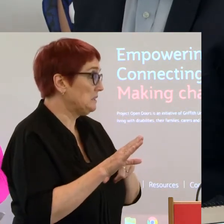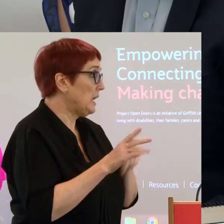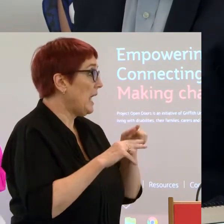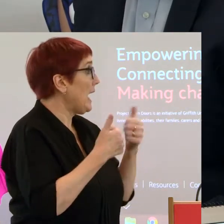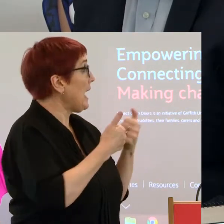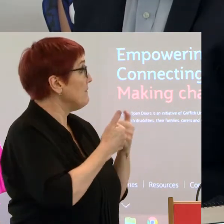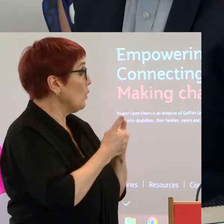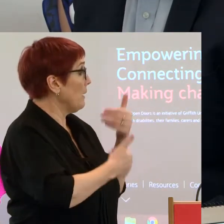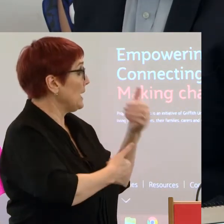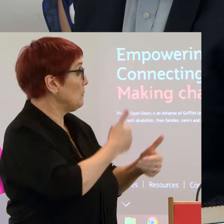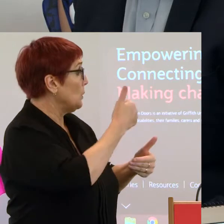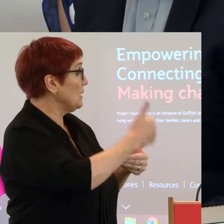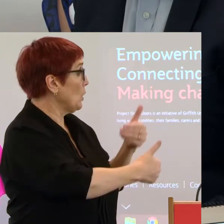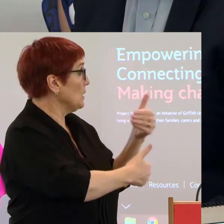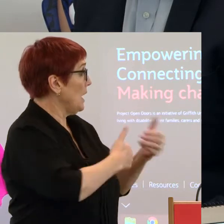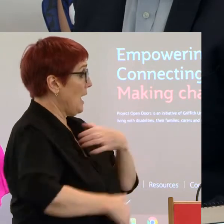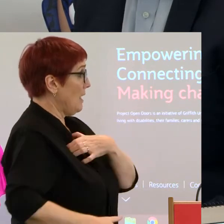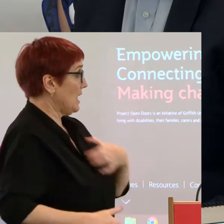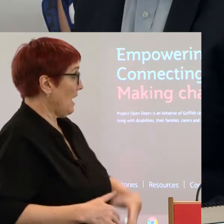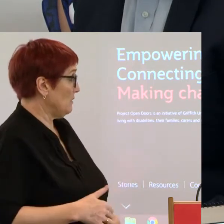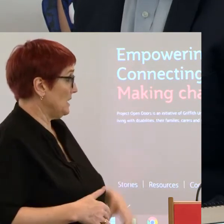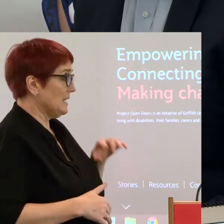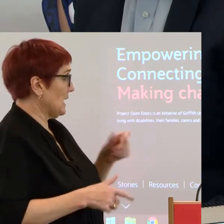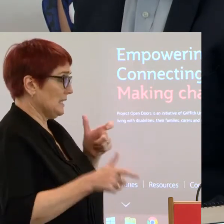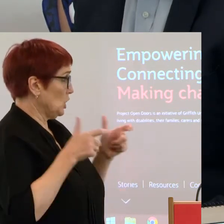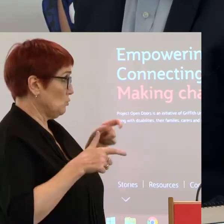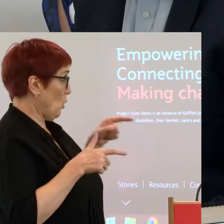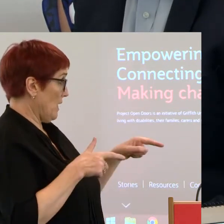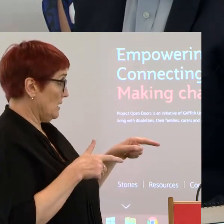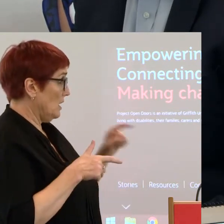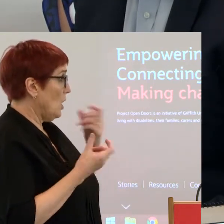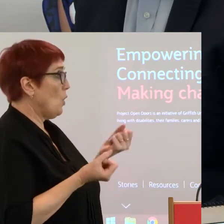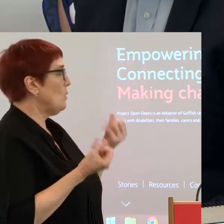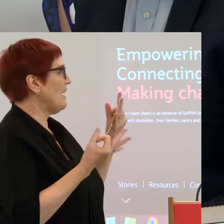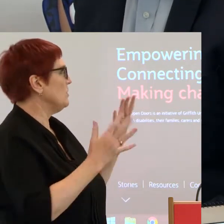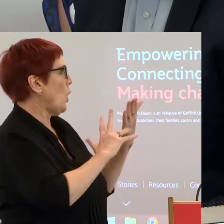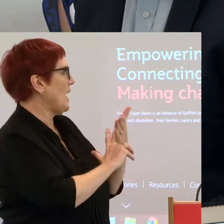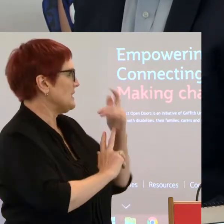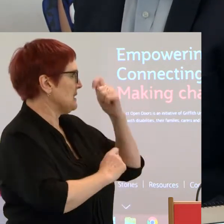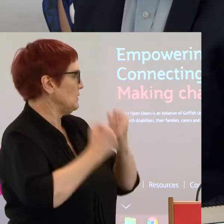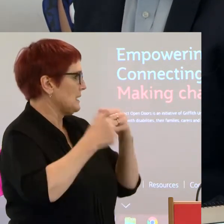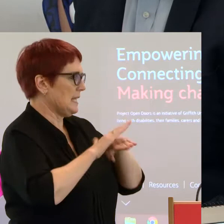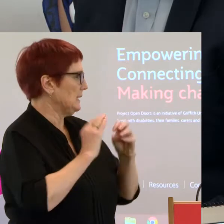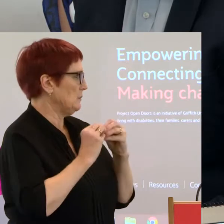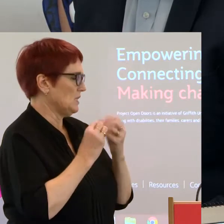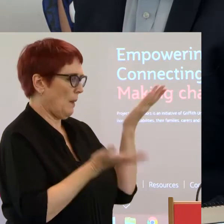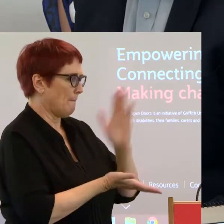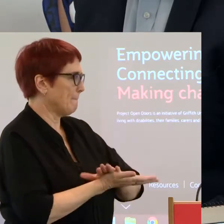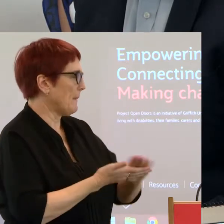Uber keeps going and government is not regulating, there will be no accessible taxis left in Brisbane.